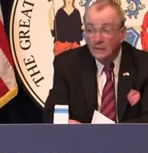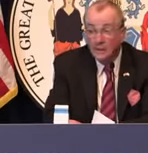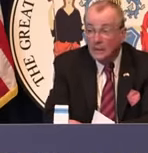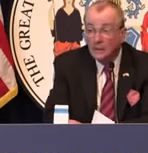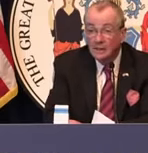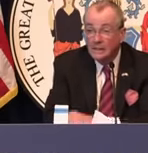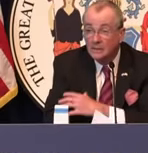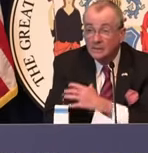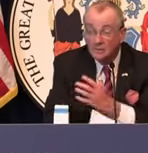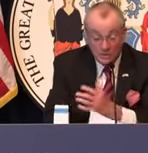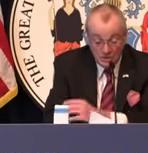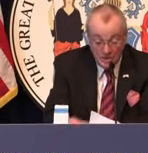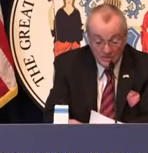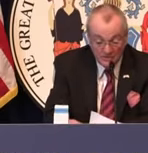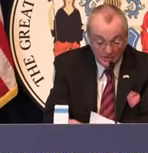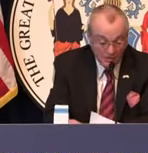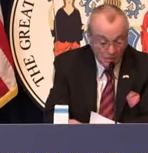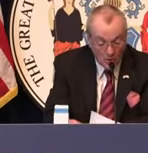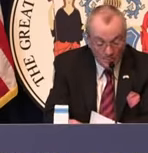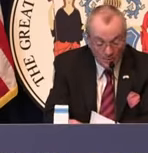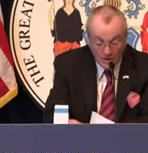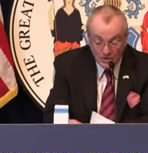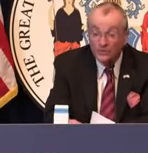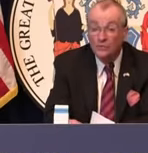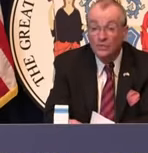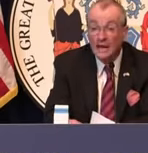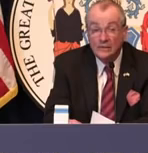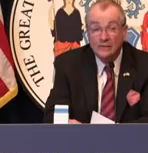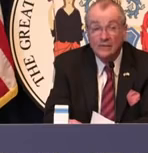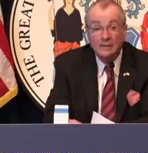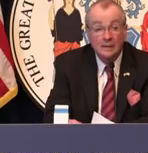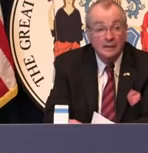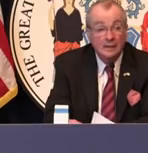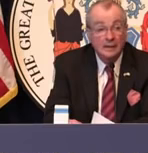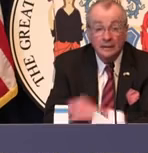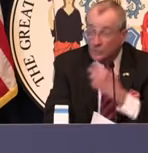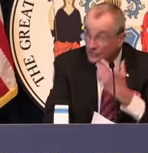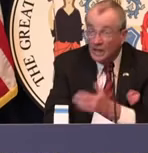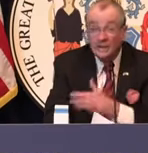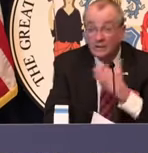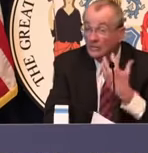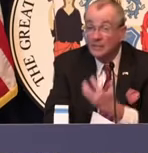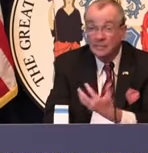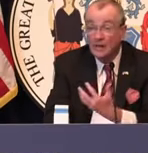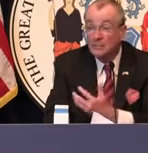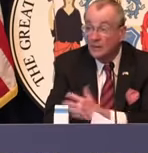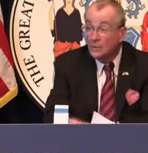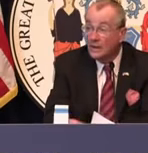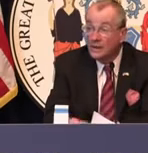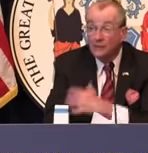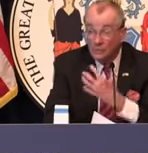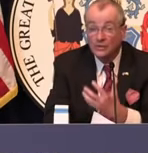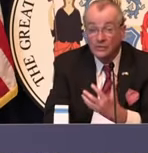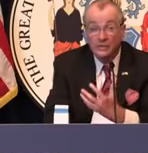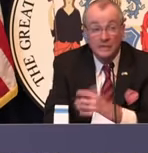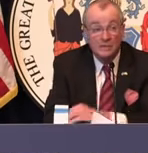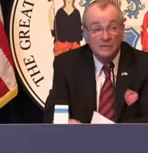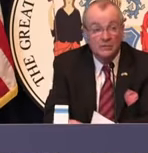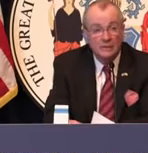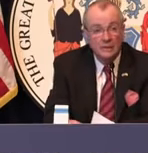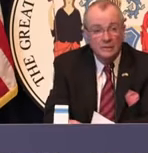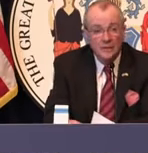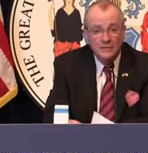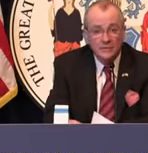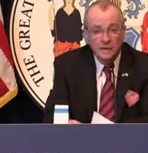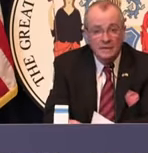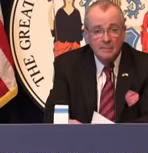leader. Again, deep and full cooperation. This was not easy, and it was done at the same time, by the way, as we are still in the